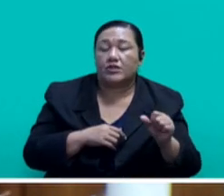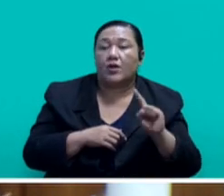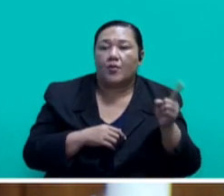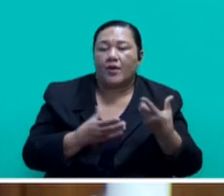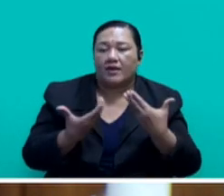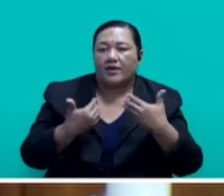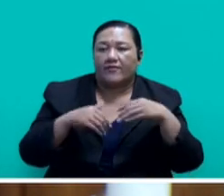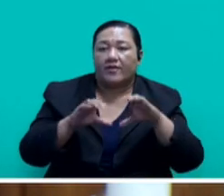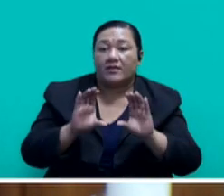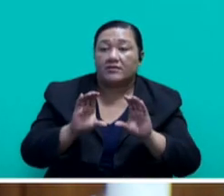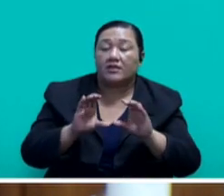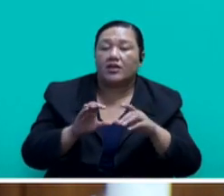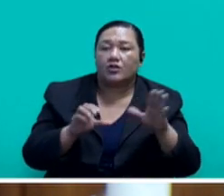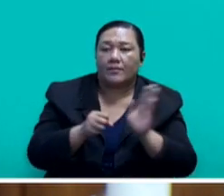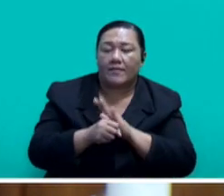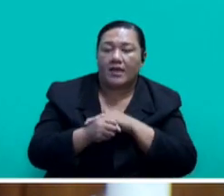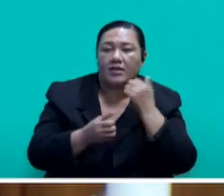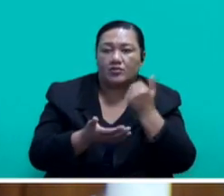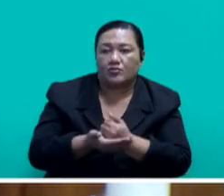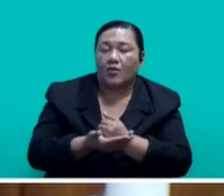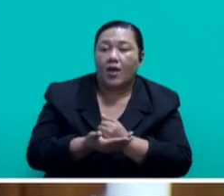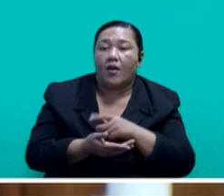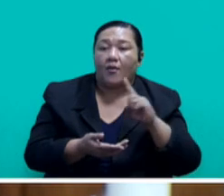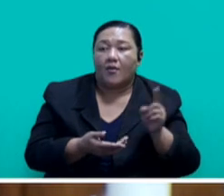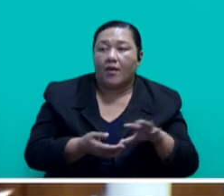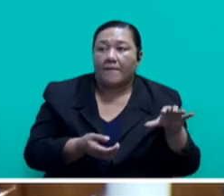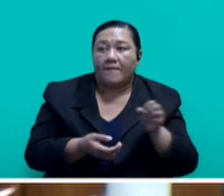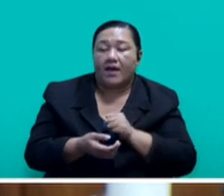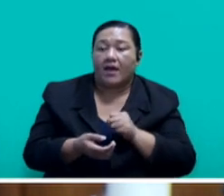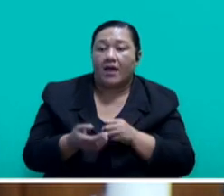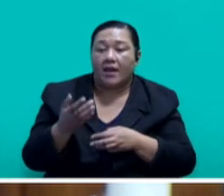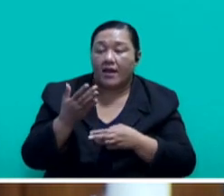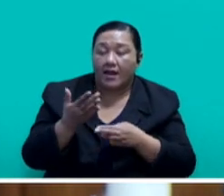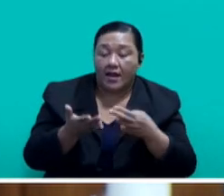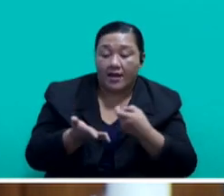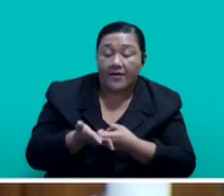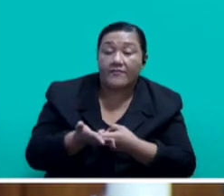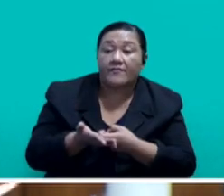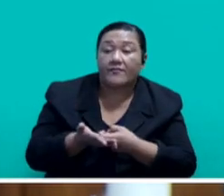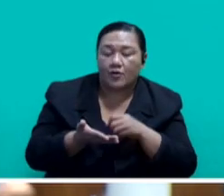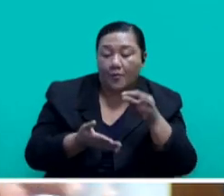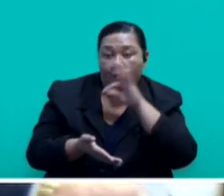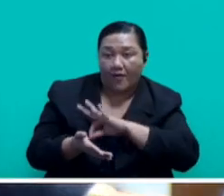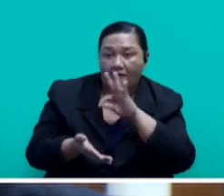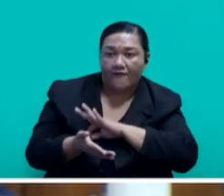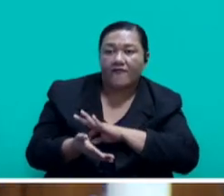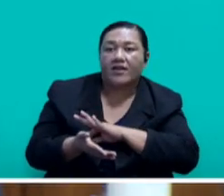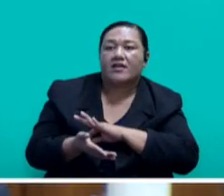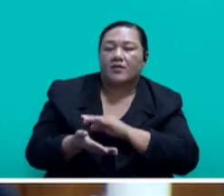to extract the much-needed revenue and returns that will assist government in mitigating its financial burden.